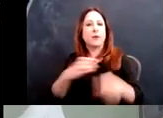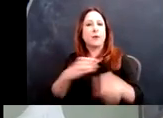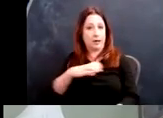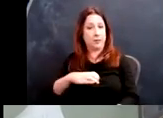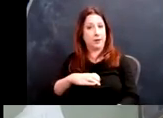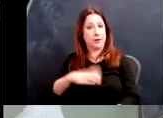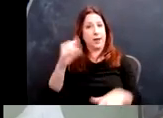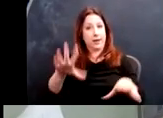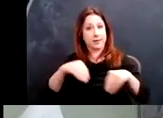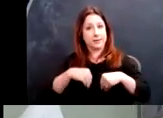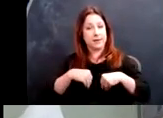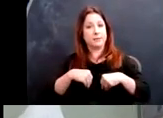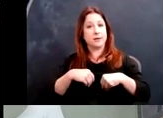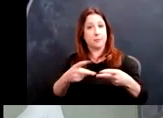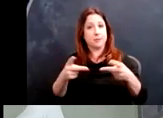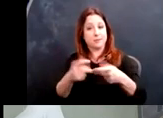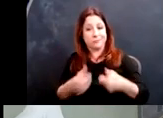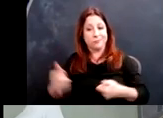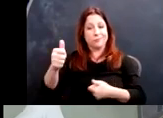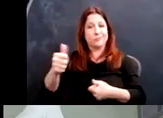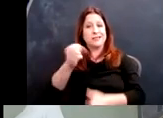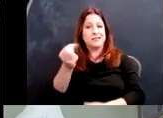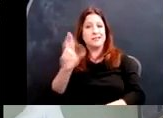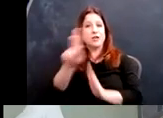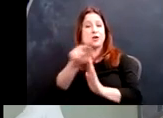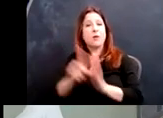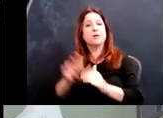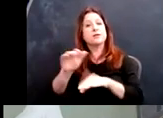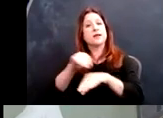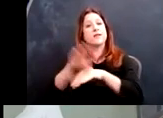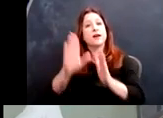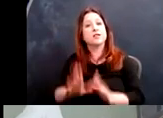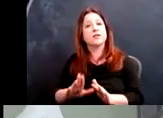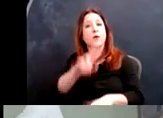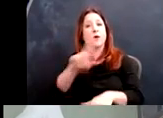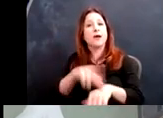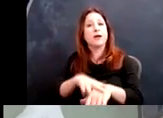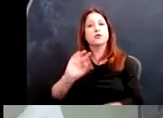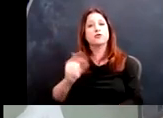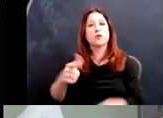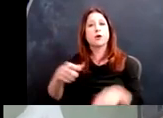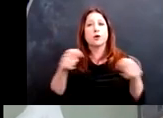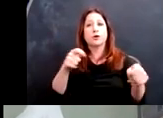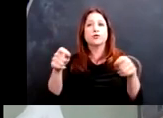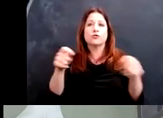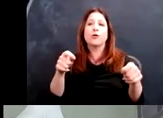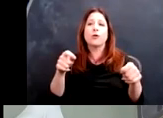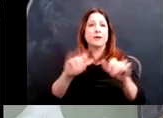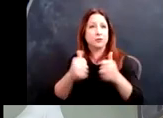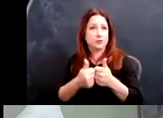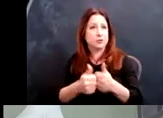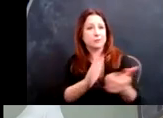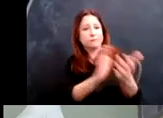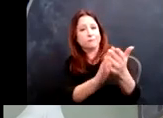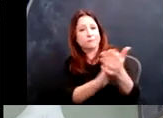the Senior Policy Advisor for the White House Office of National Drug Control Policy. So we just wanted to say huge congratulations to